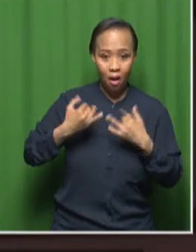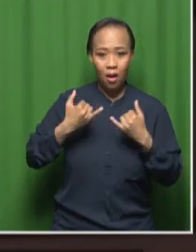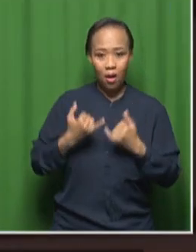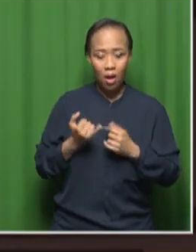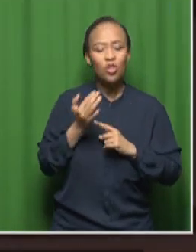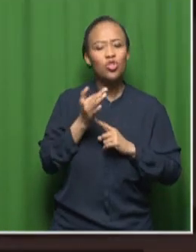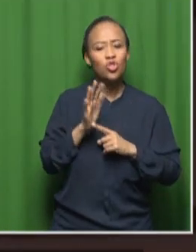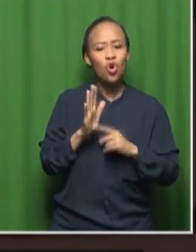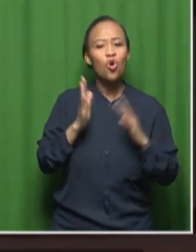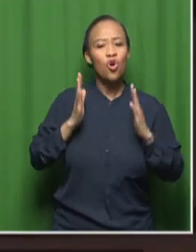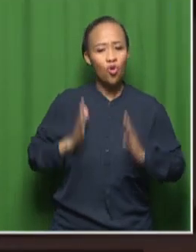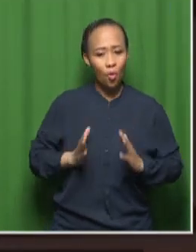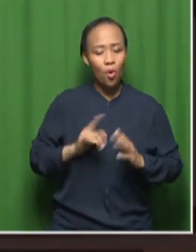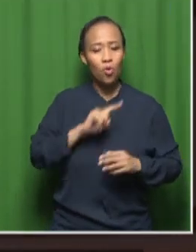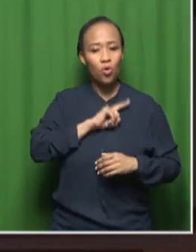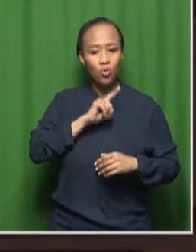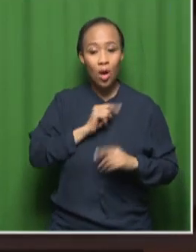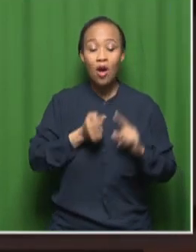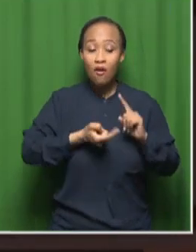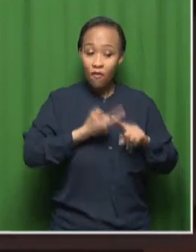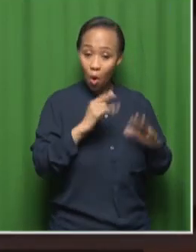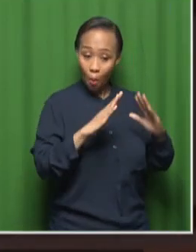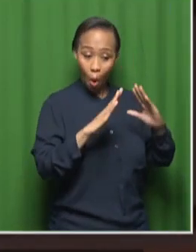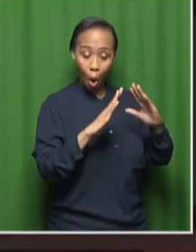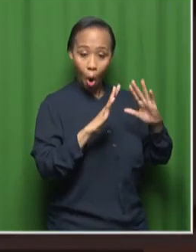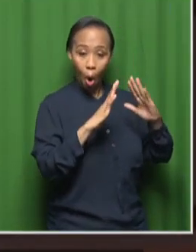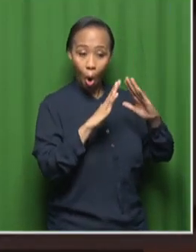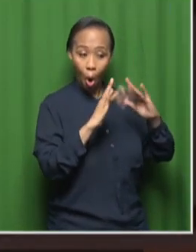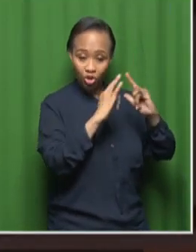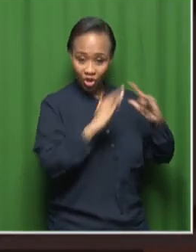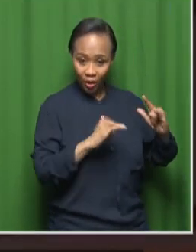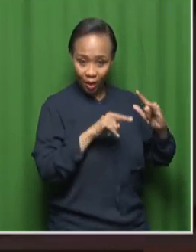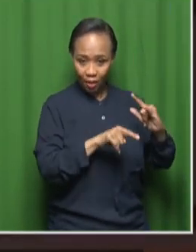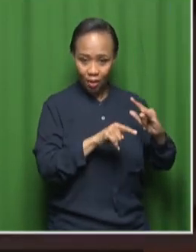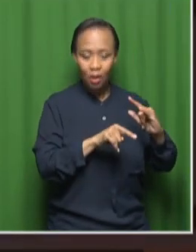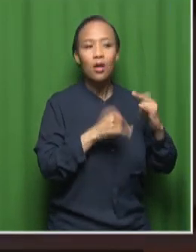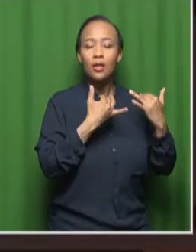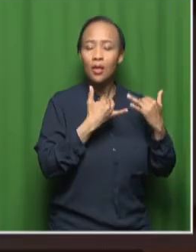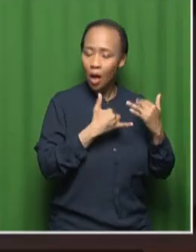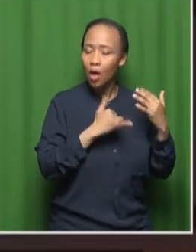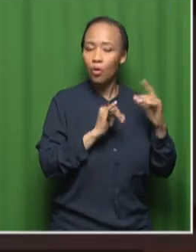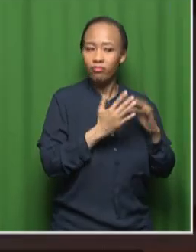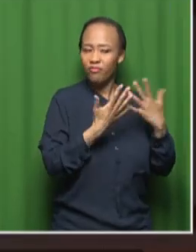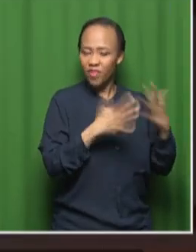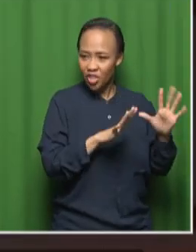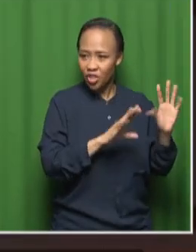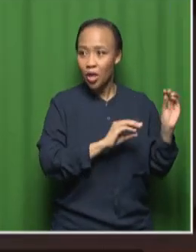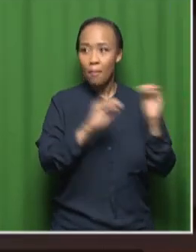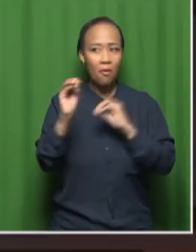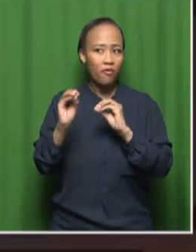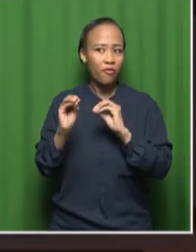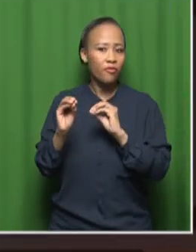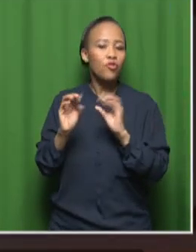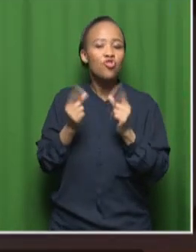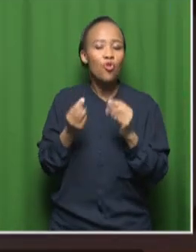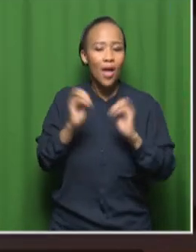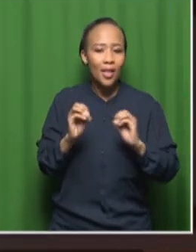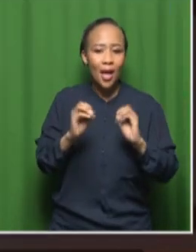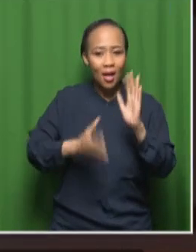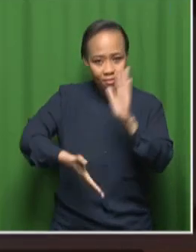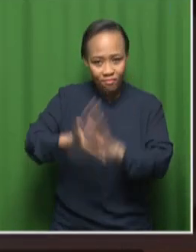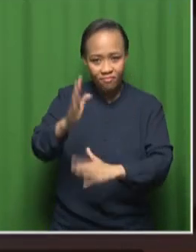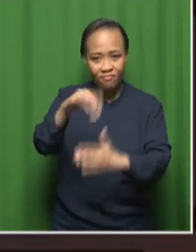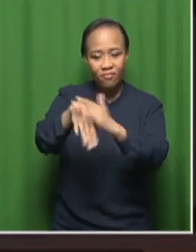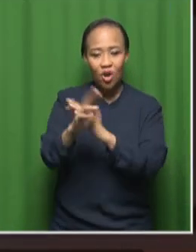after the orphanage, I didn't just go straight to university. I was working, doing all sorts of hard labor out there in the streets, from pushing trolleys, carrying bags